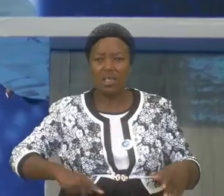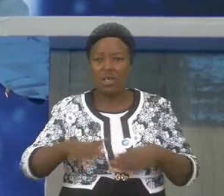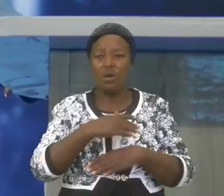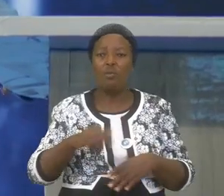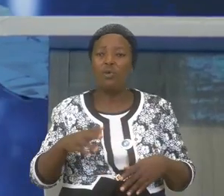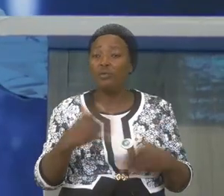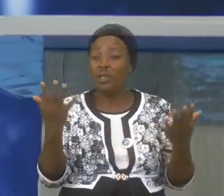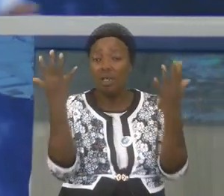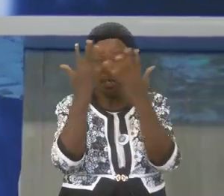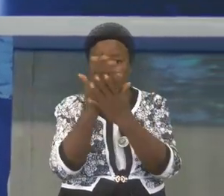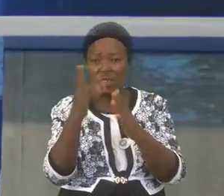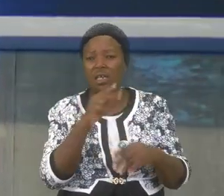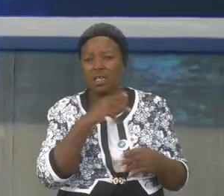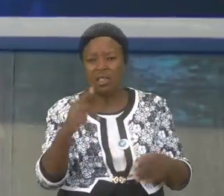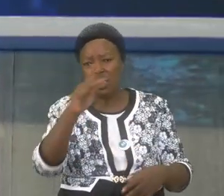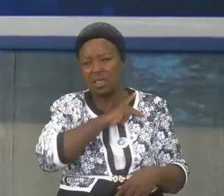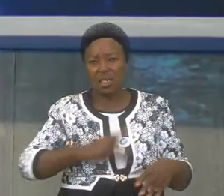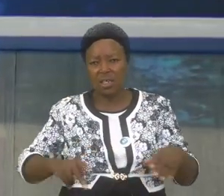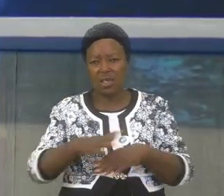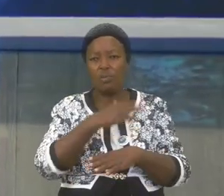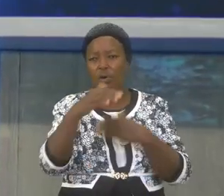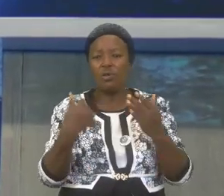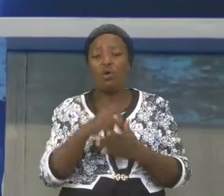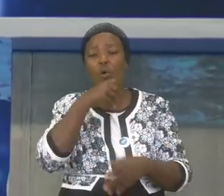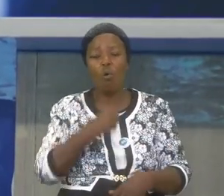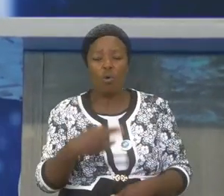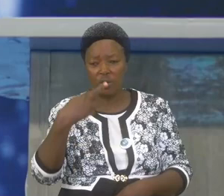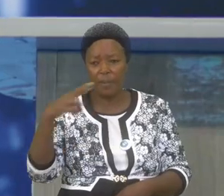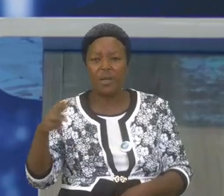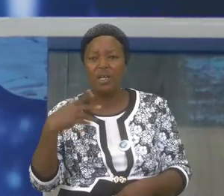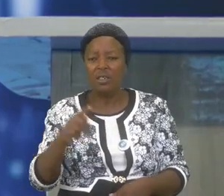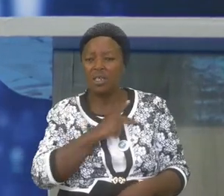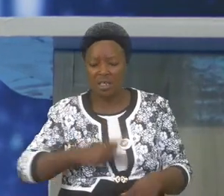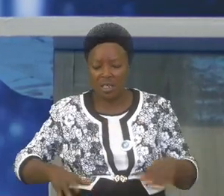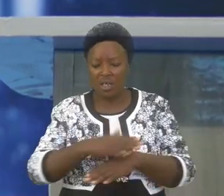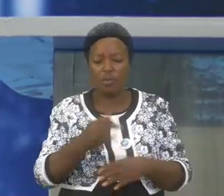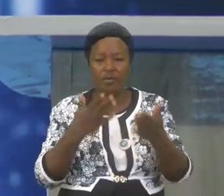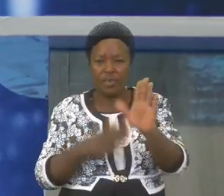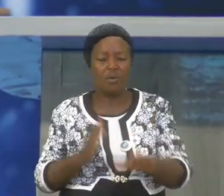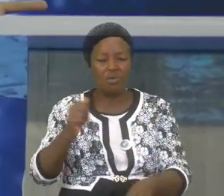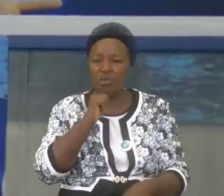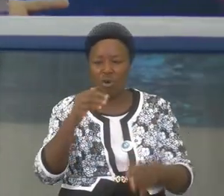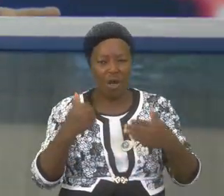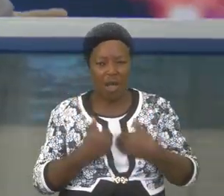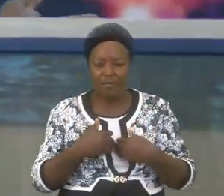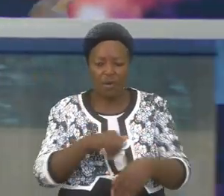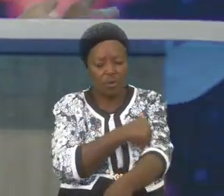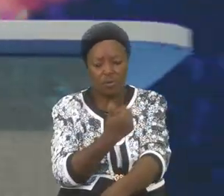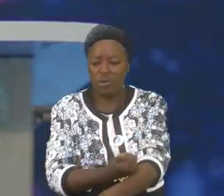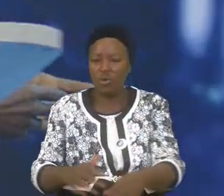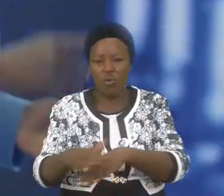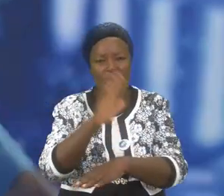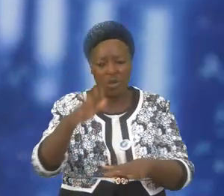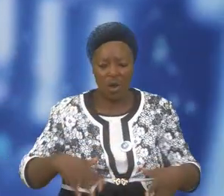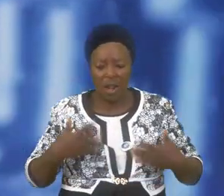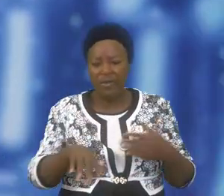the kingdom of death will not have authority over your life anymore. That's why you are coming in connection with